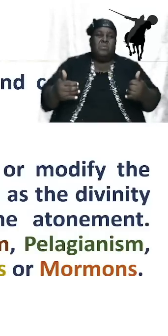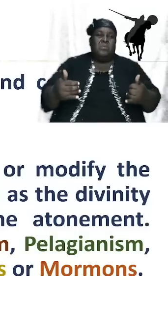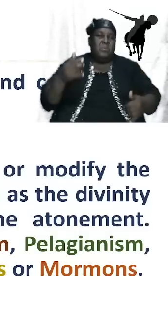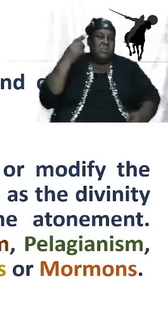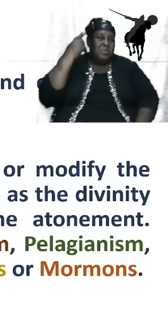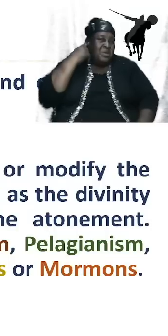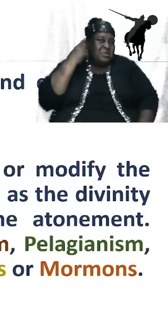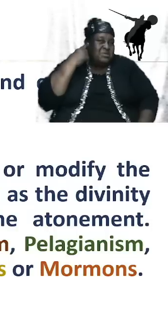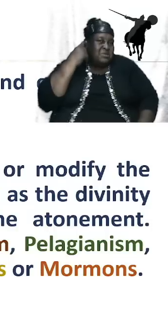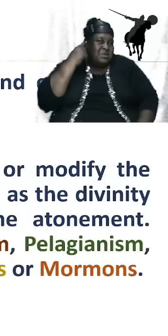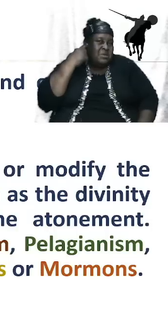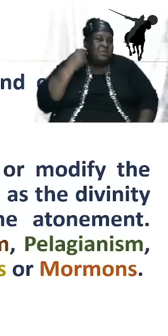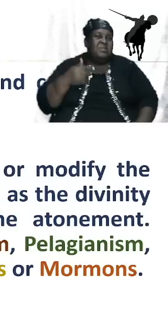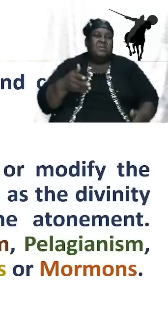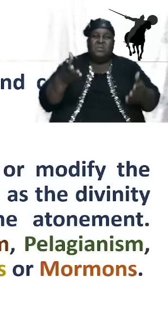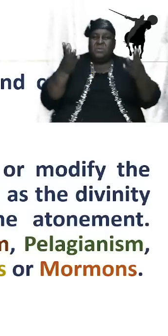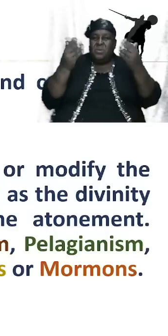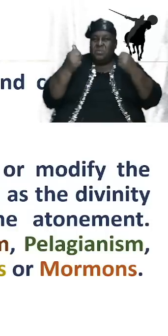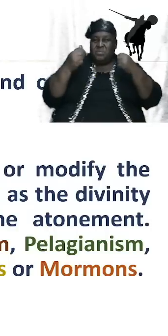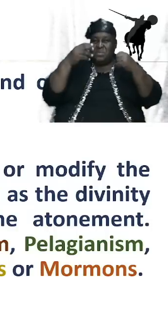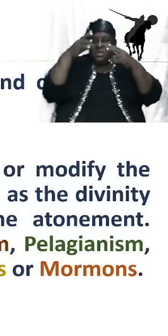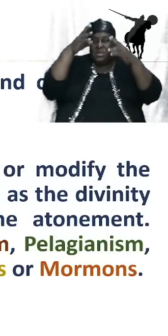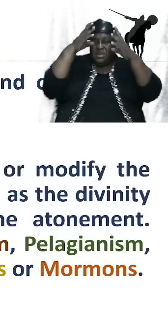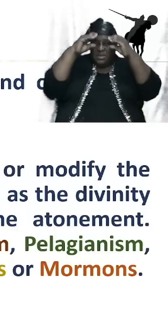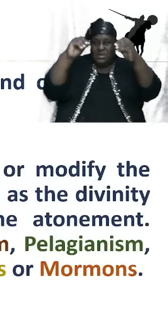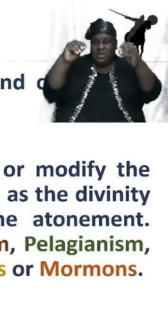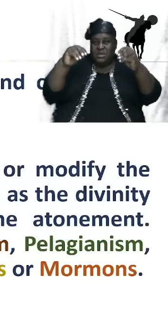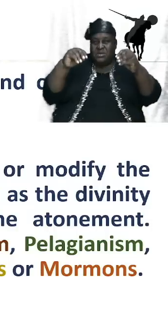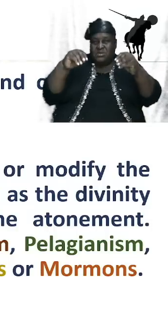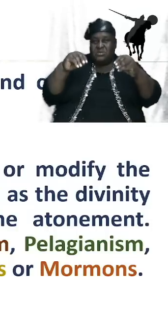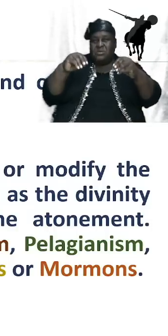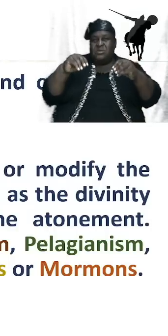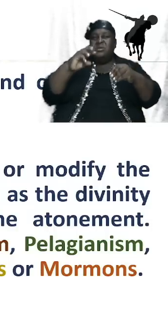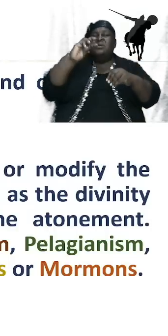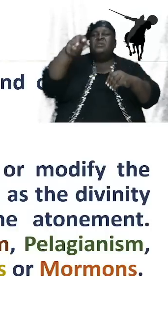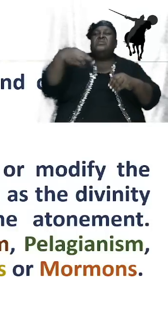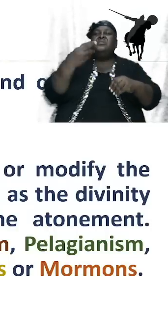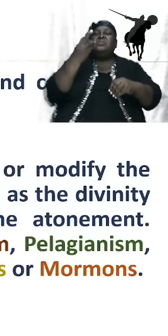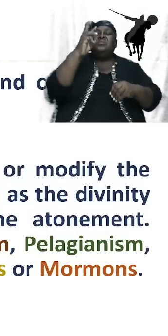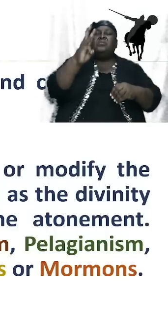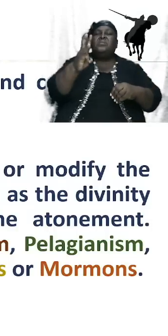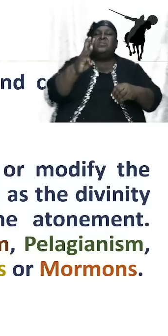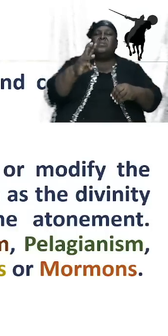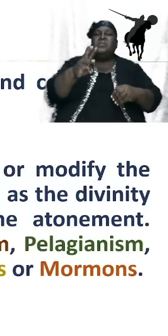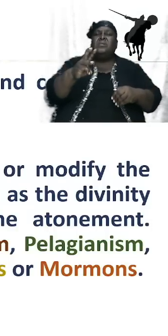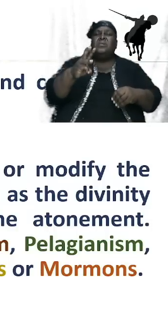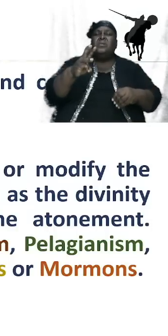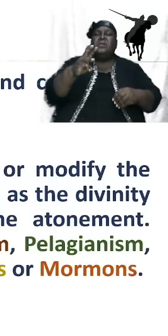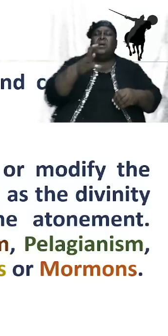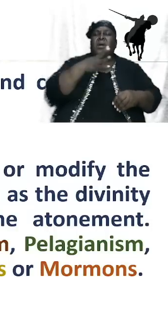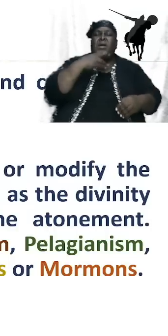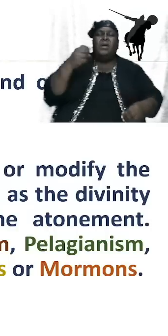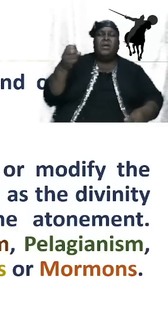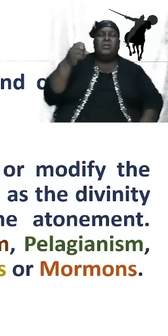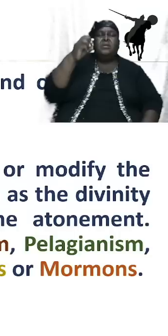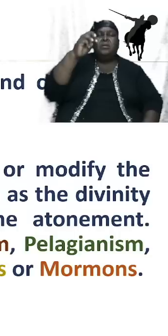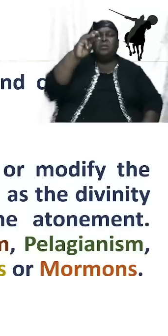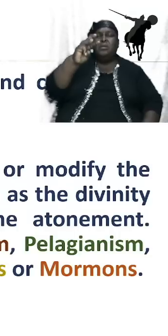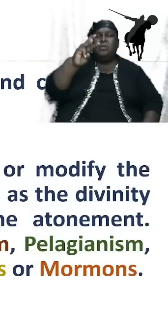hearsays that have come around, like the teachings that exist in the Jehovah's Witness and the teachings that exist in the Mormons. These are hearsays because